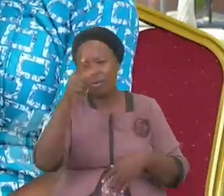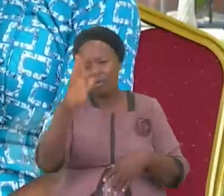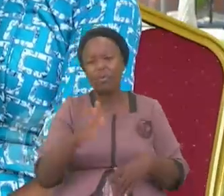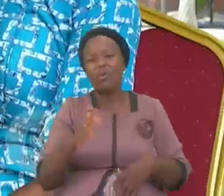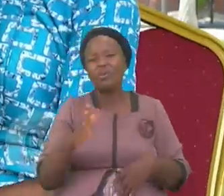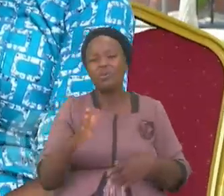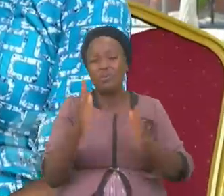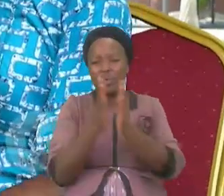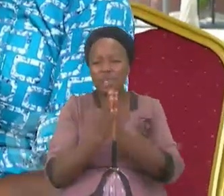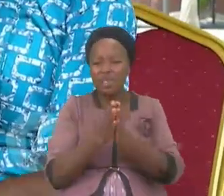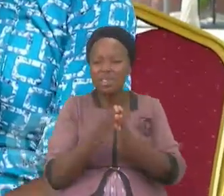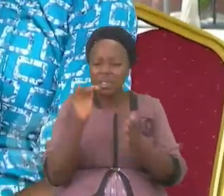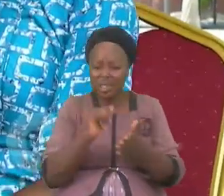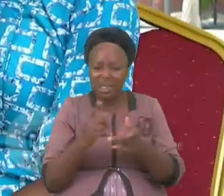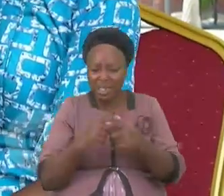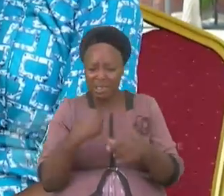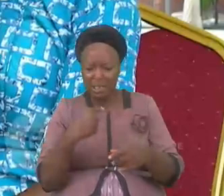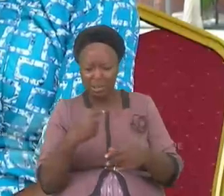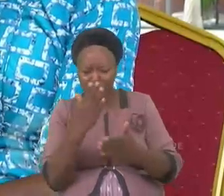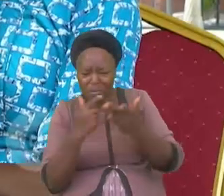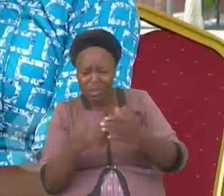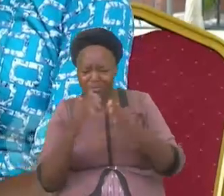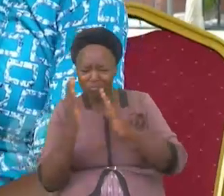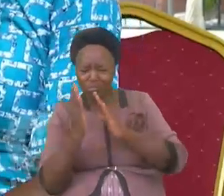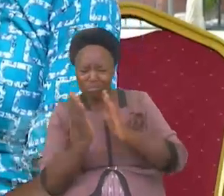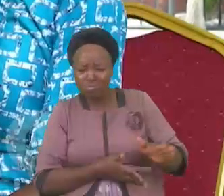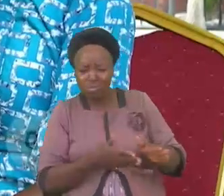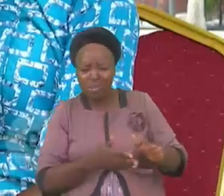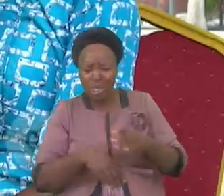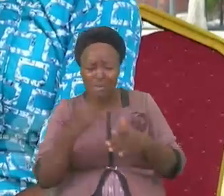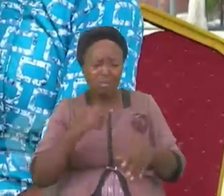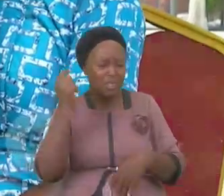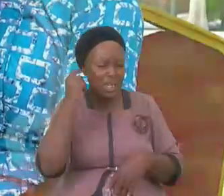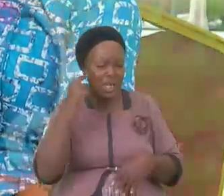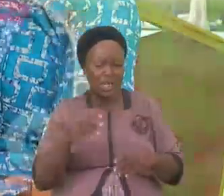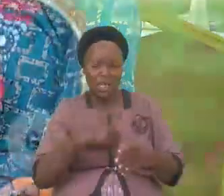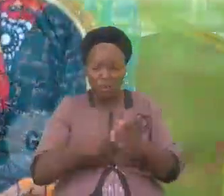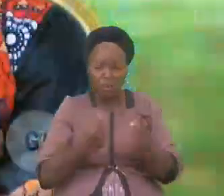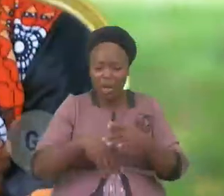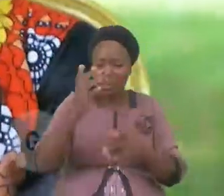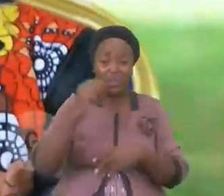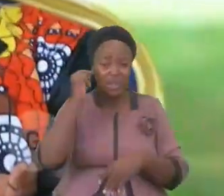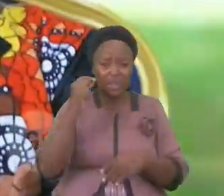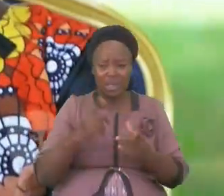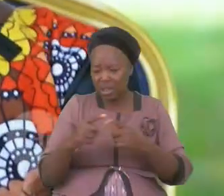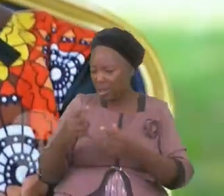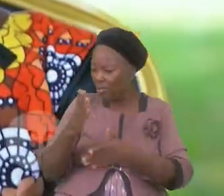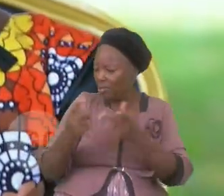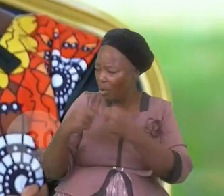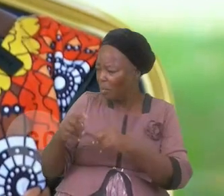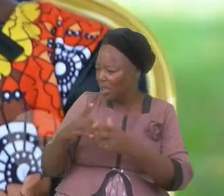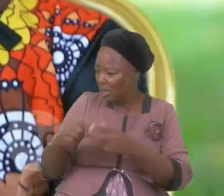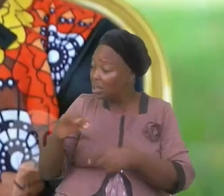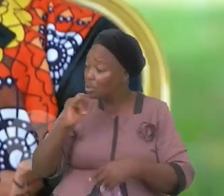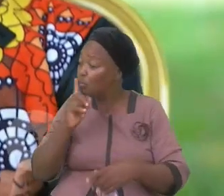me. Is it true? They want to confirm. I say, yes, this girl has been complaining to me. I'm very happy that God touched her, and that